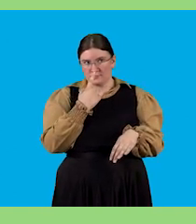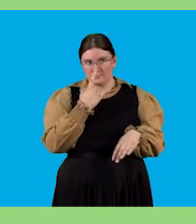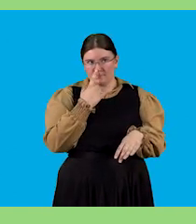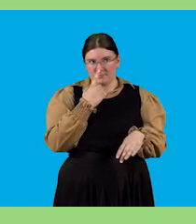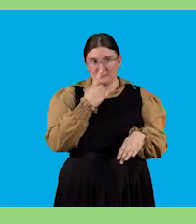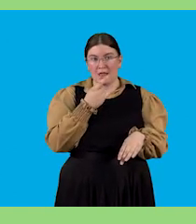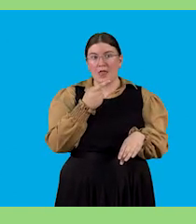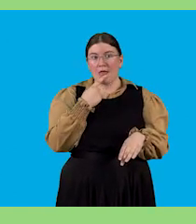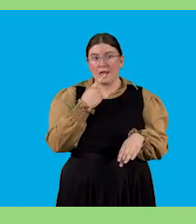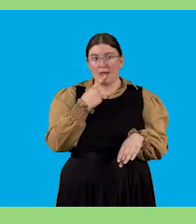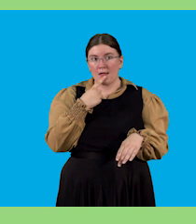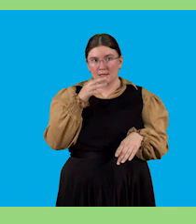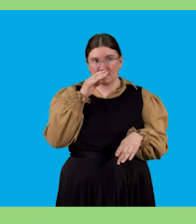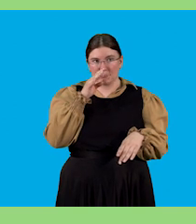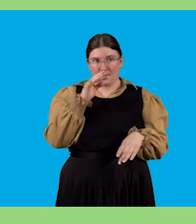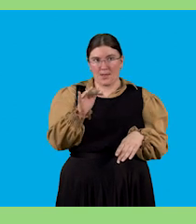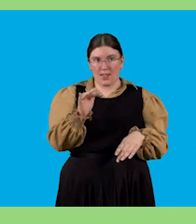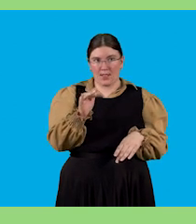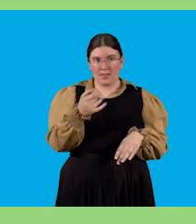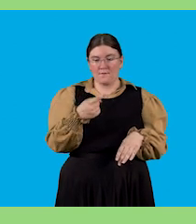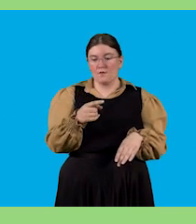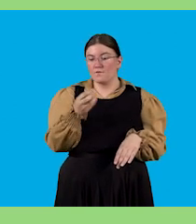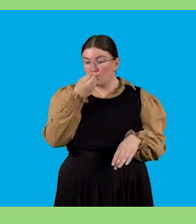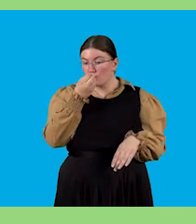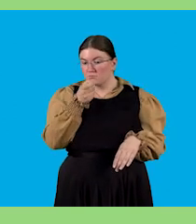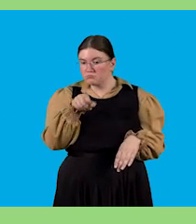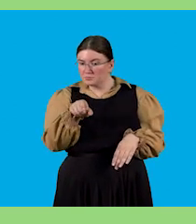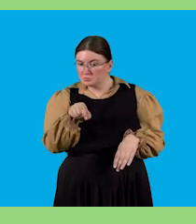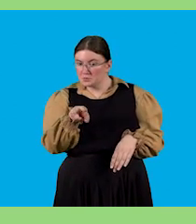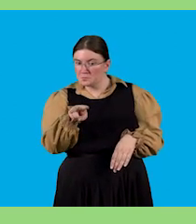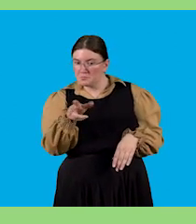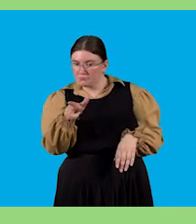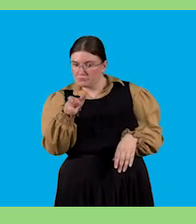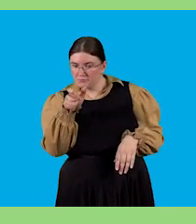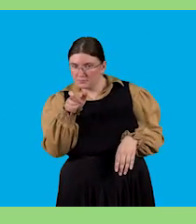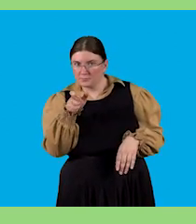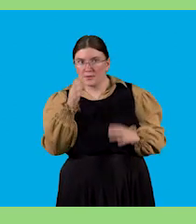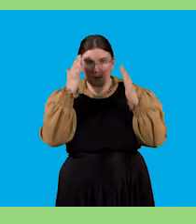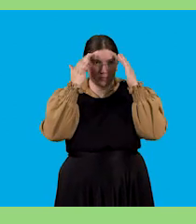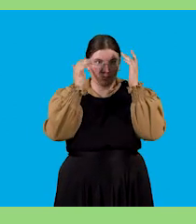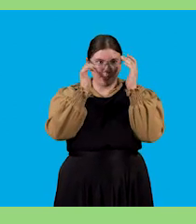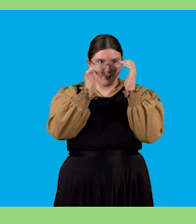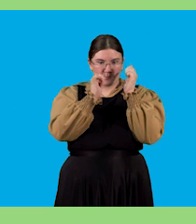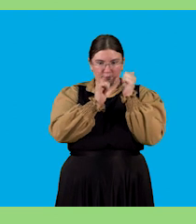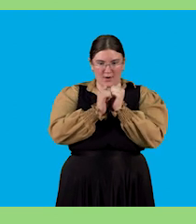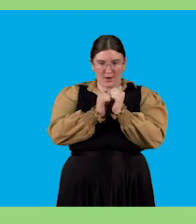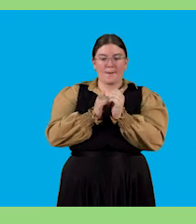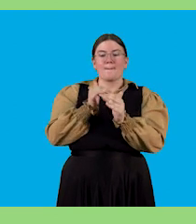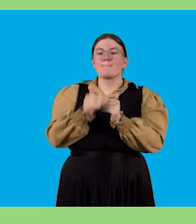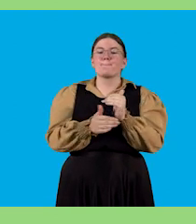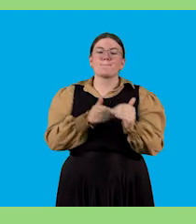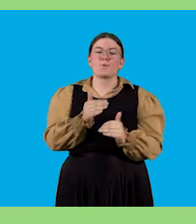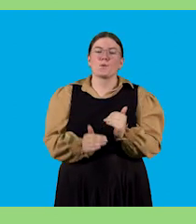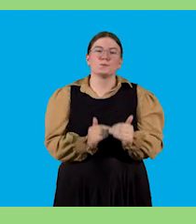and odor stimuli of food are sent to the brain where it is interpreted and processed.